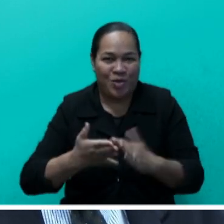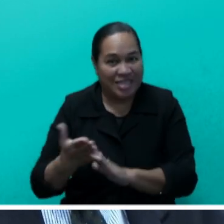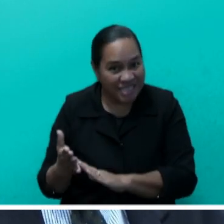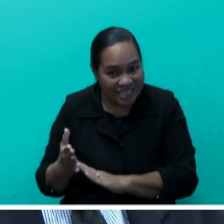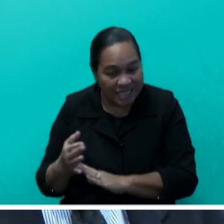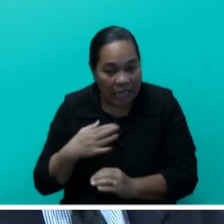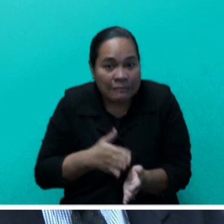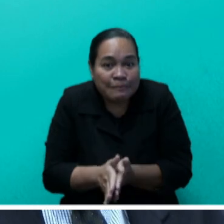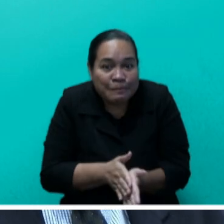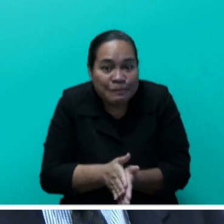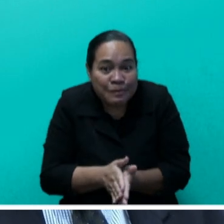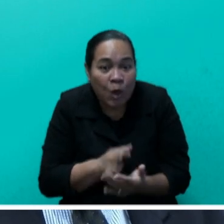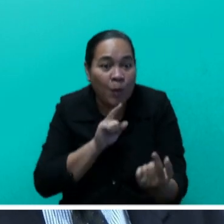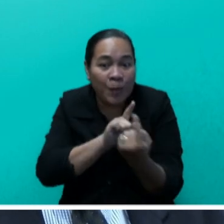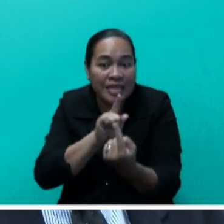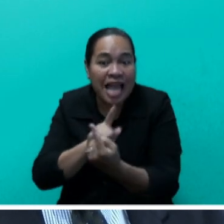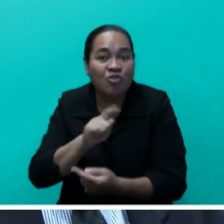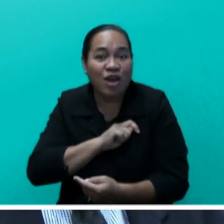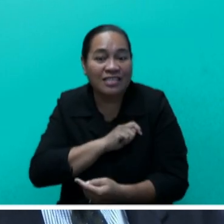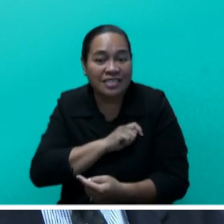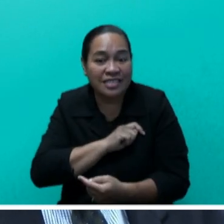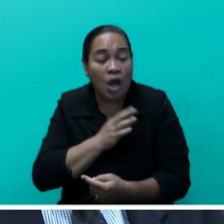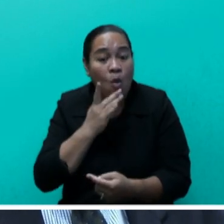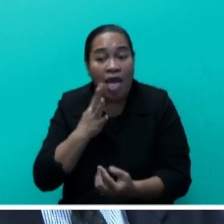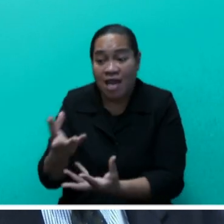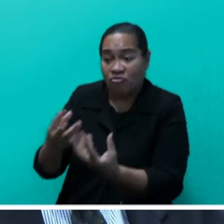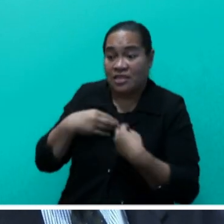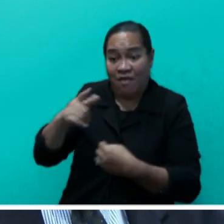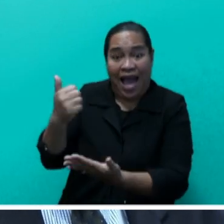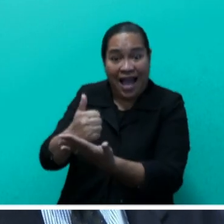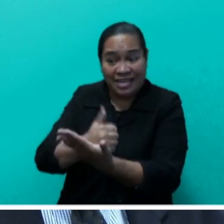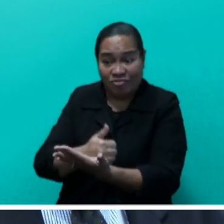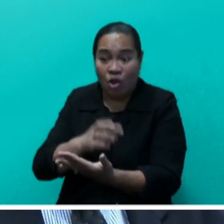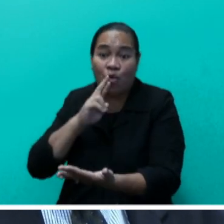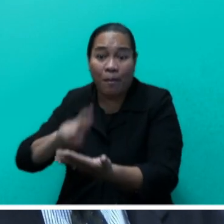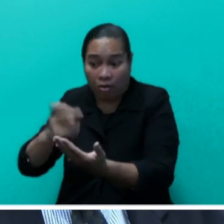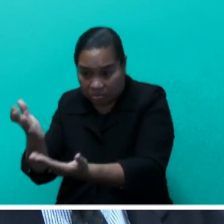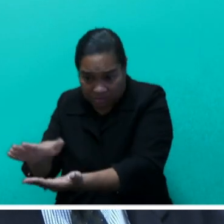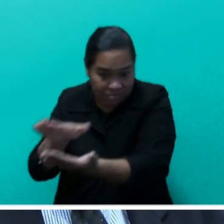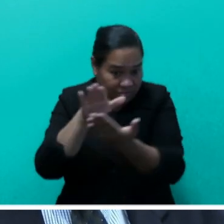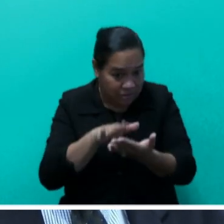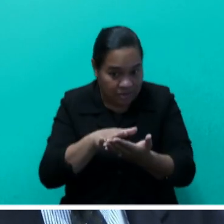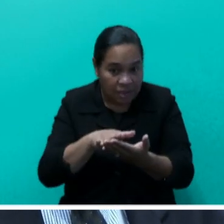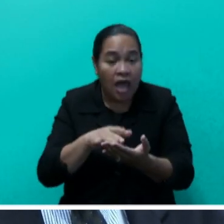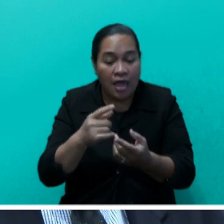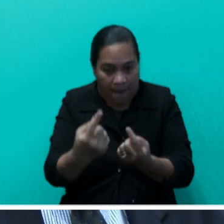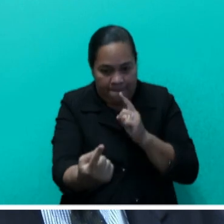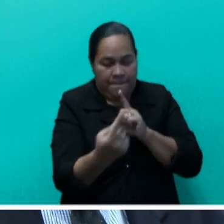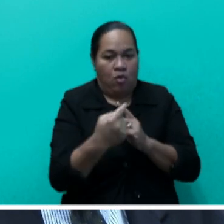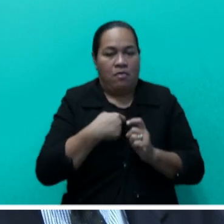meeting with the trustees once they receive Niveli and company's report, so as we can answer